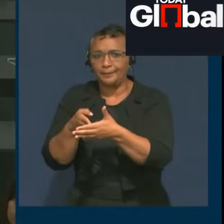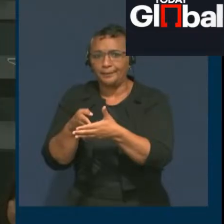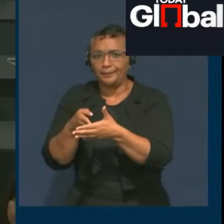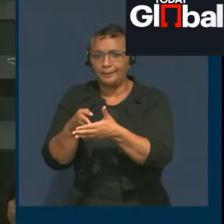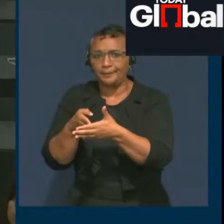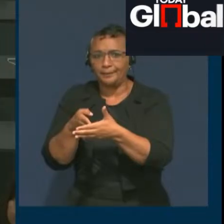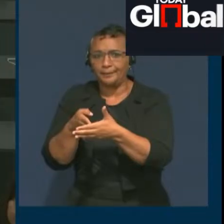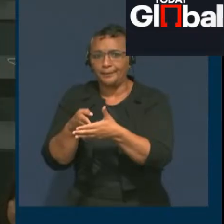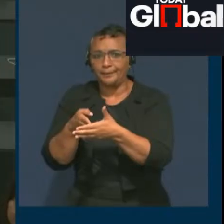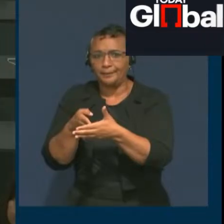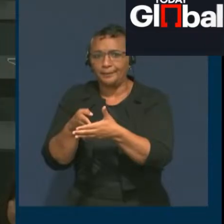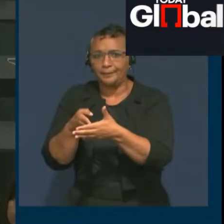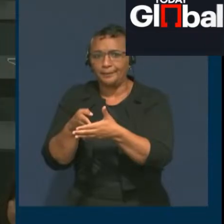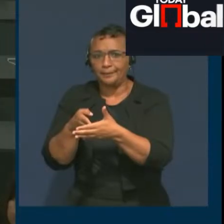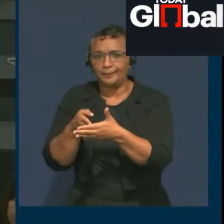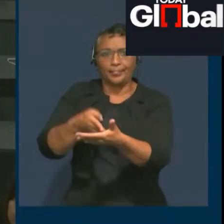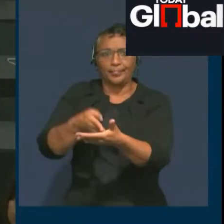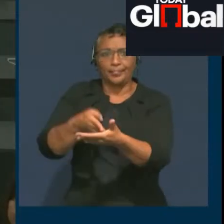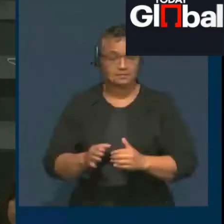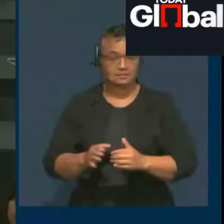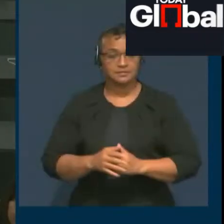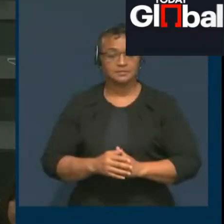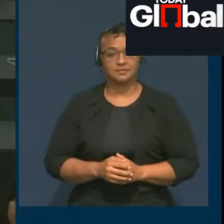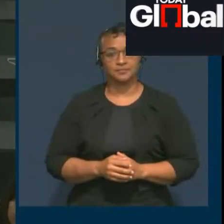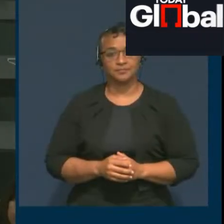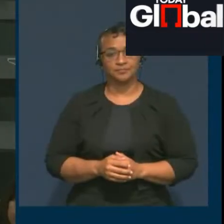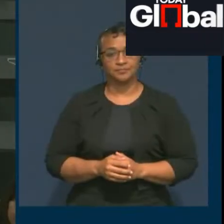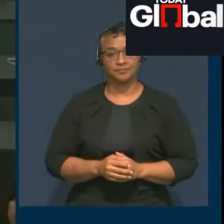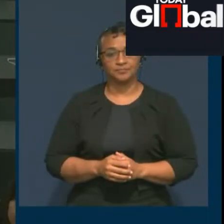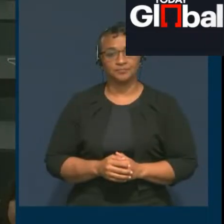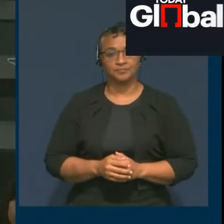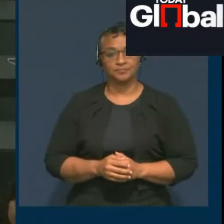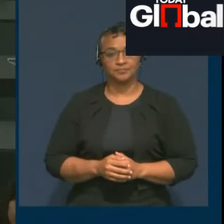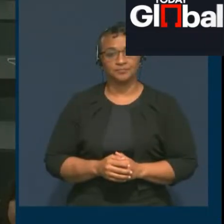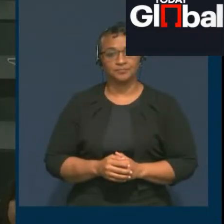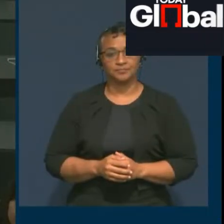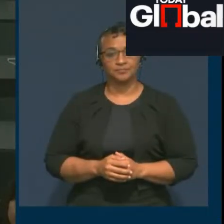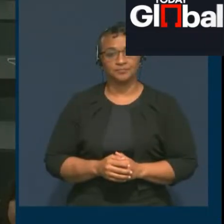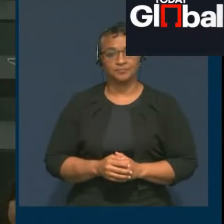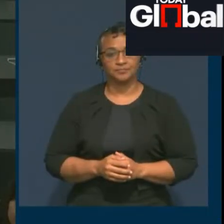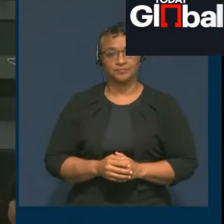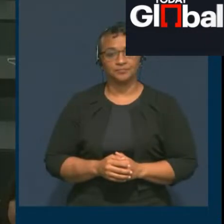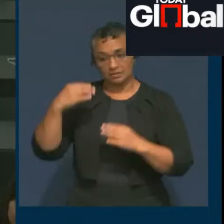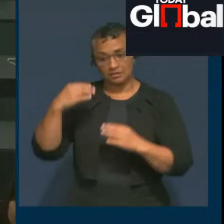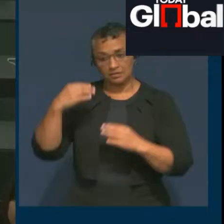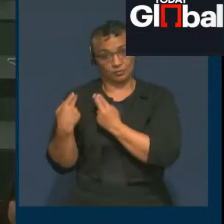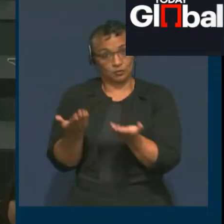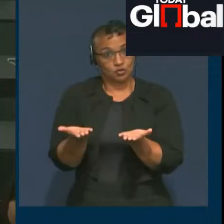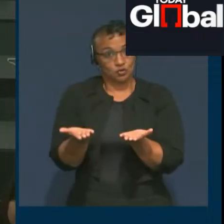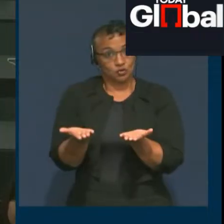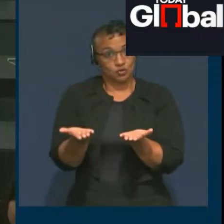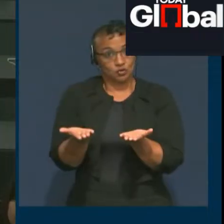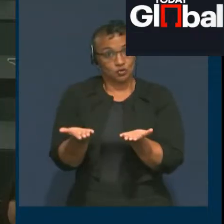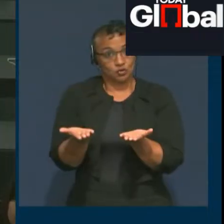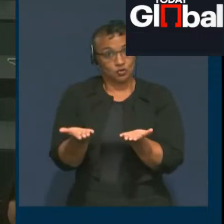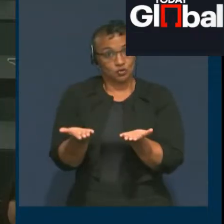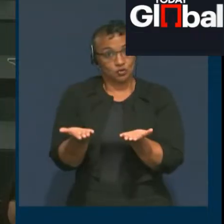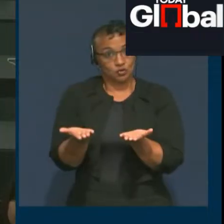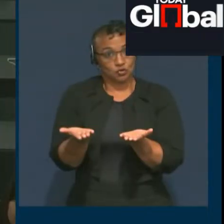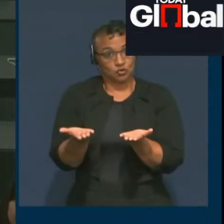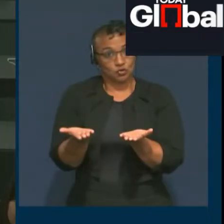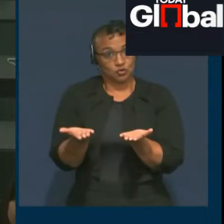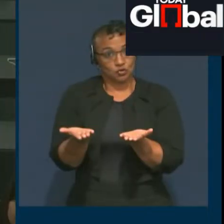law also states that the competent authorities which provide public services must guarantee